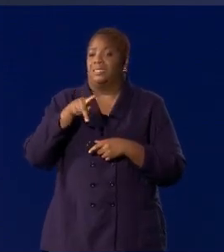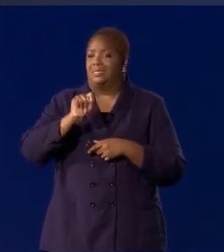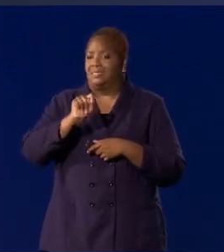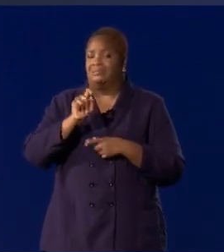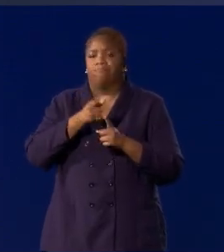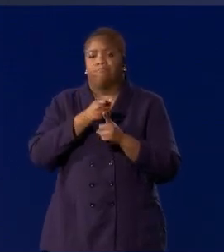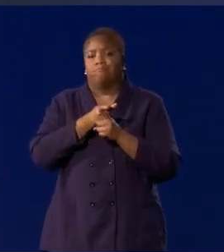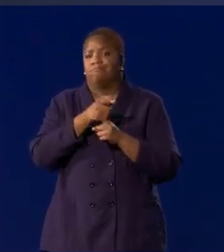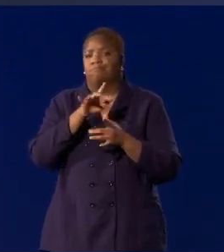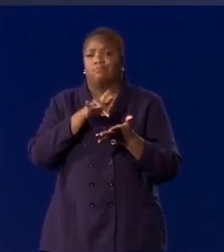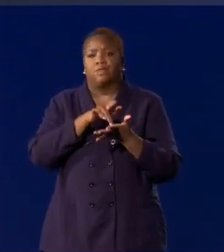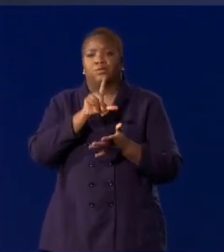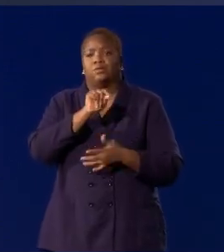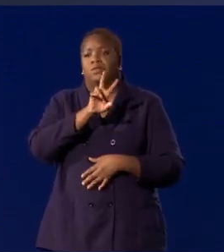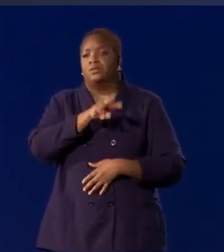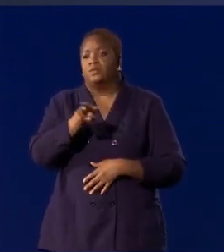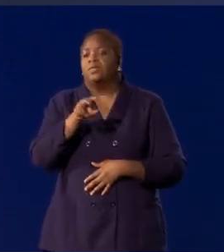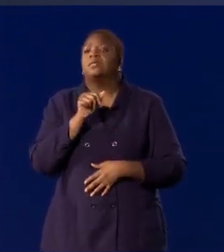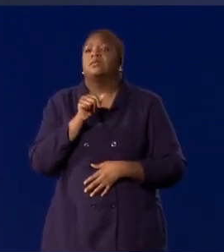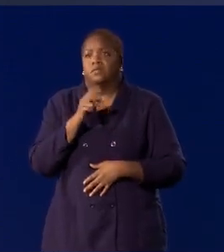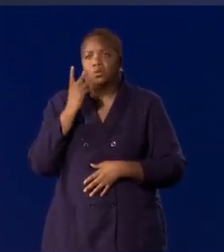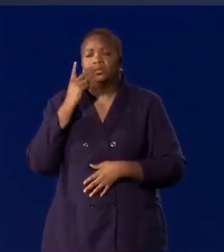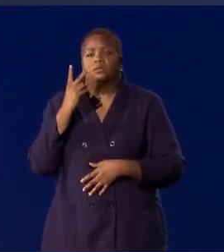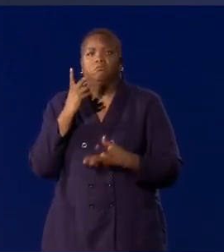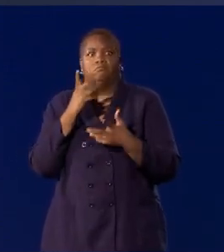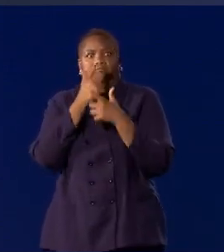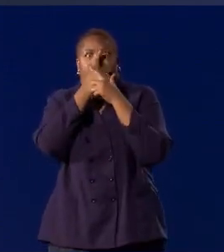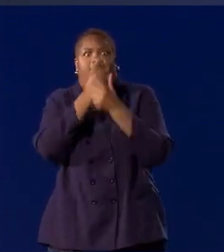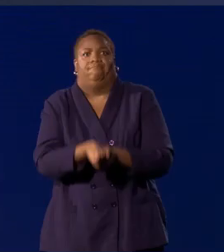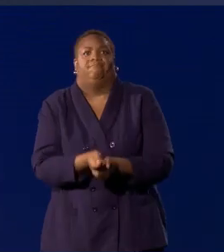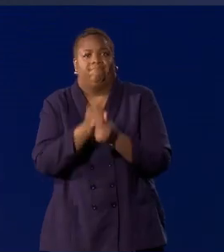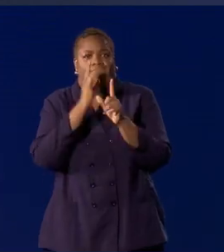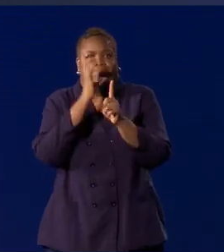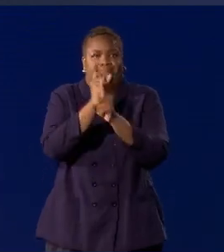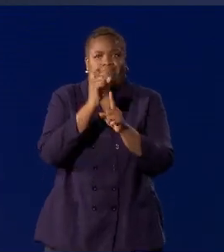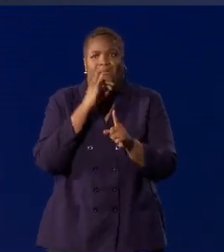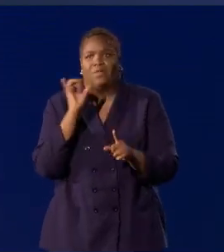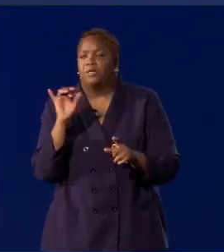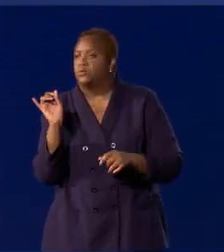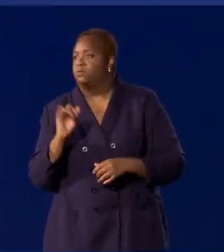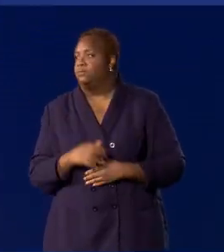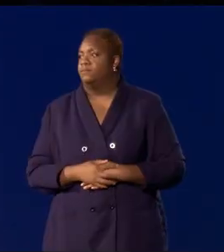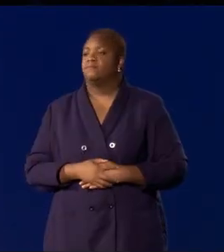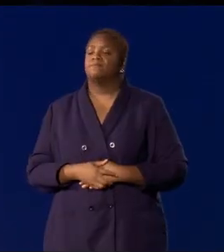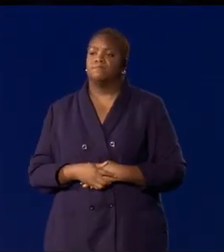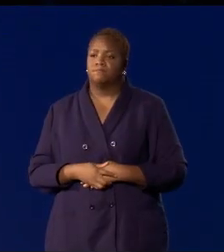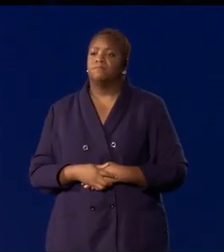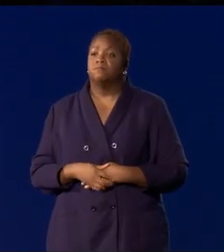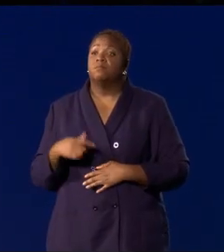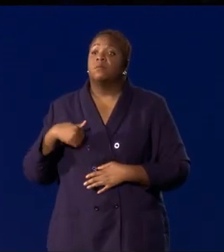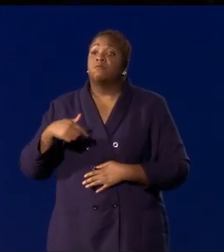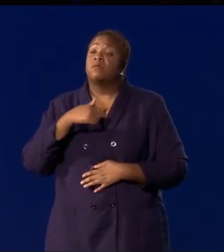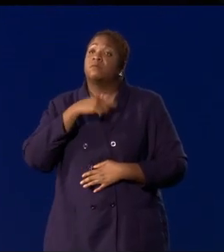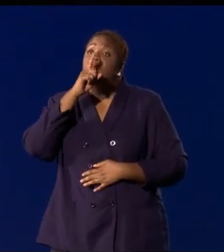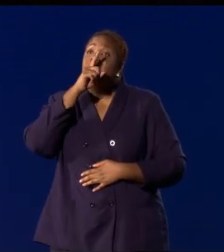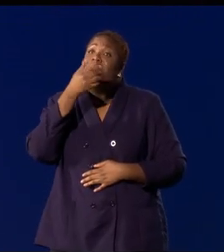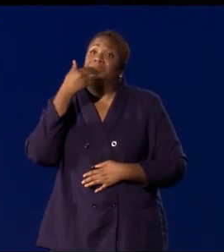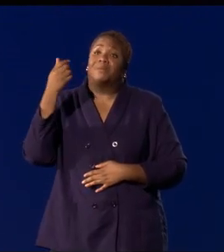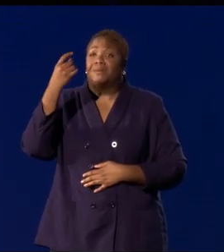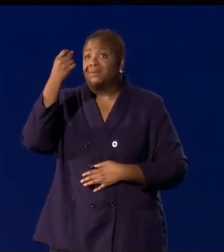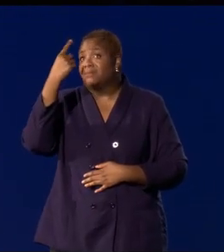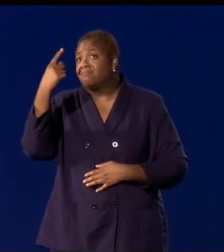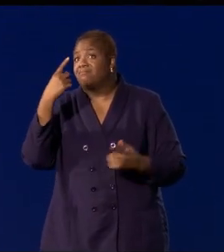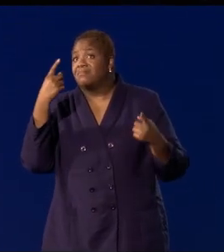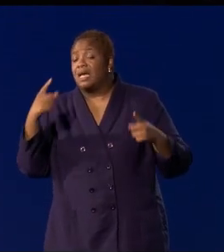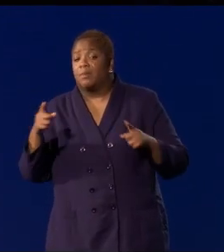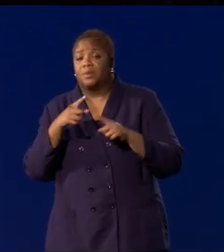middle of 2022, we've seen immense interest along the way. So in order for us to really better understand what's happening